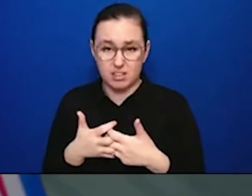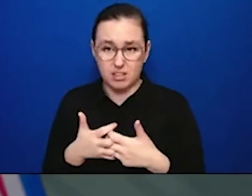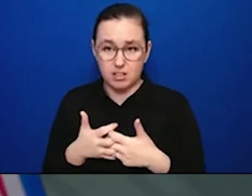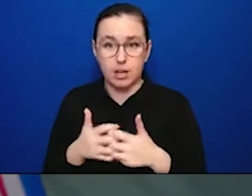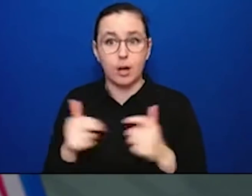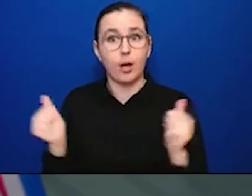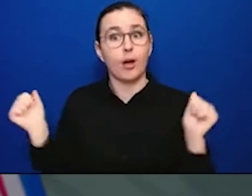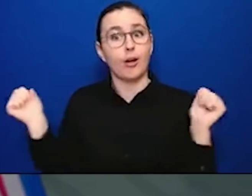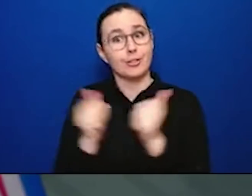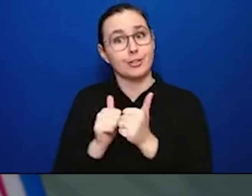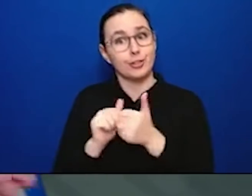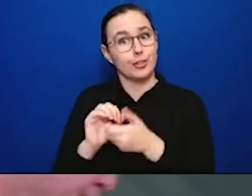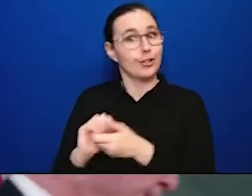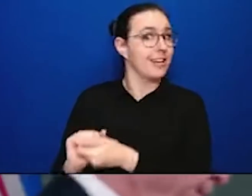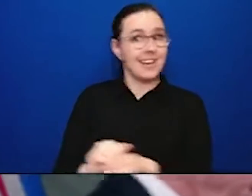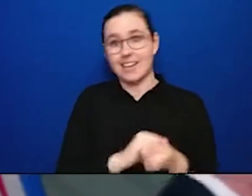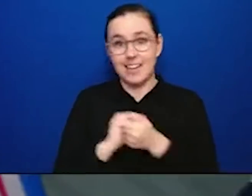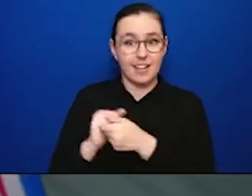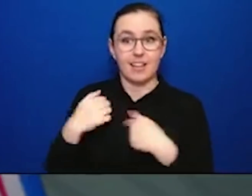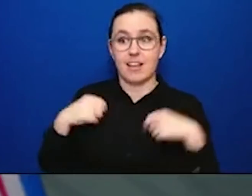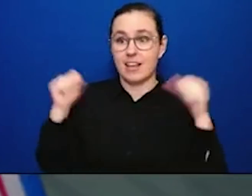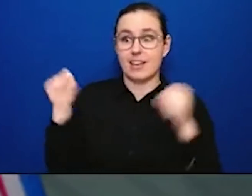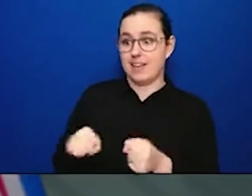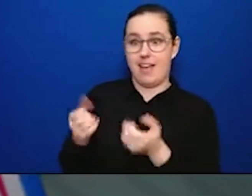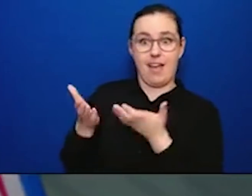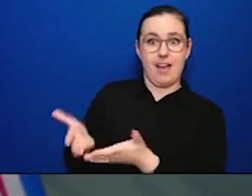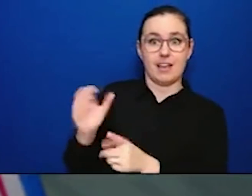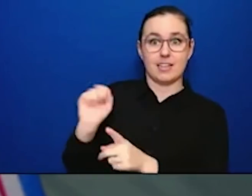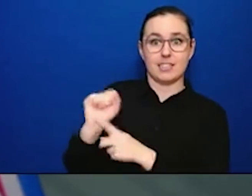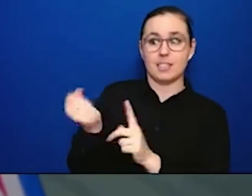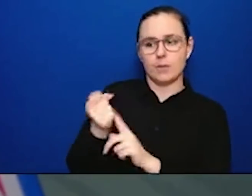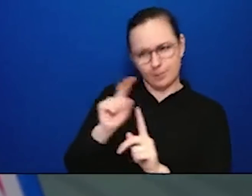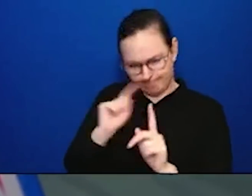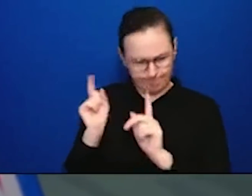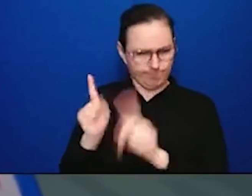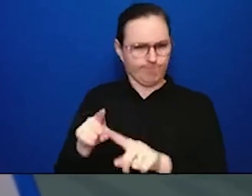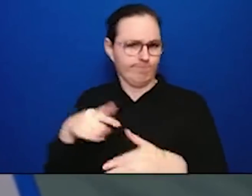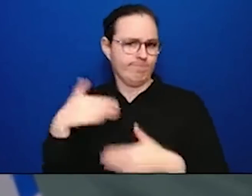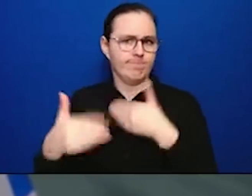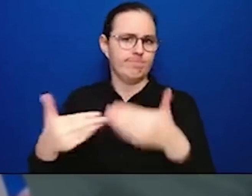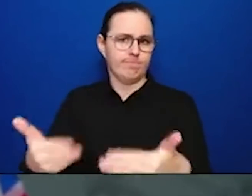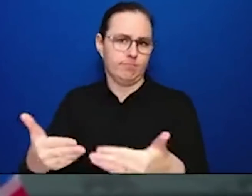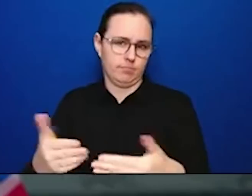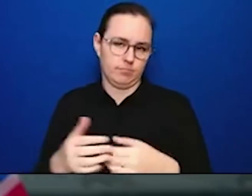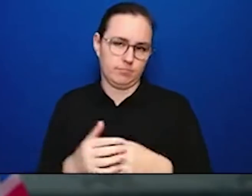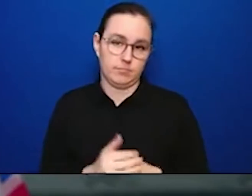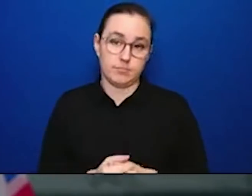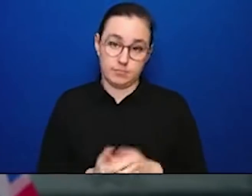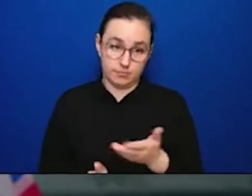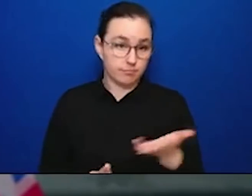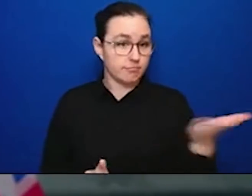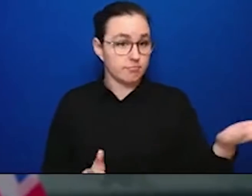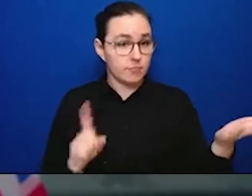this situation as well. Our next question is from Lisa Cordasco, Vancouver Sun.